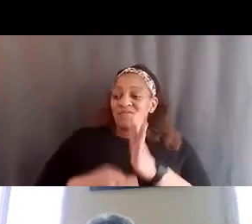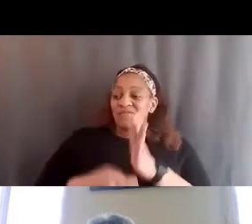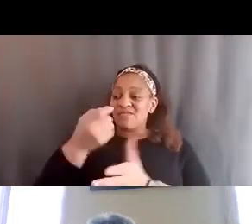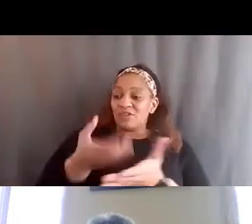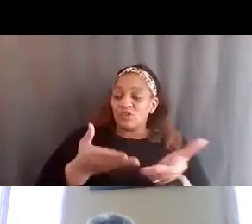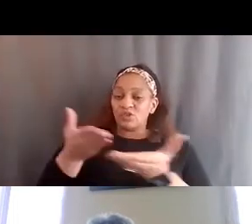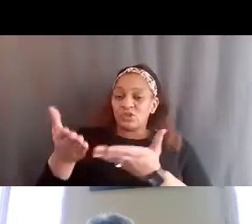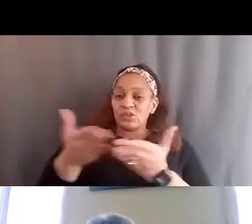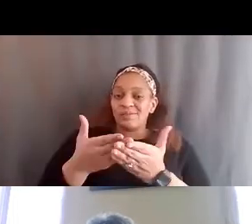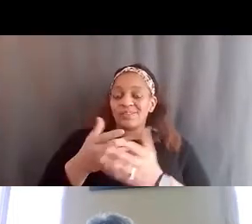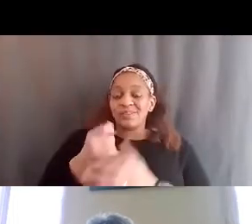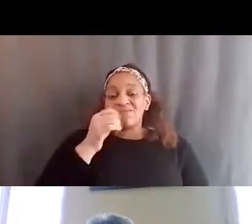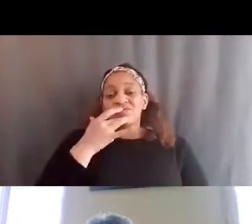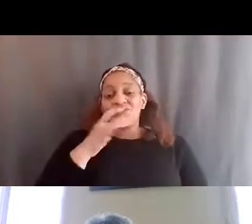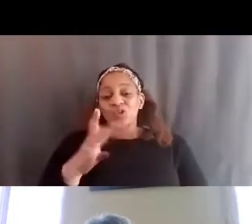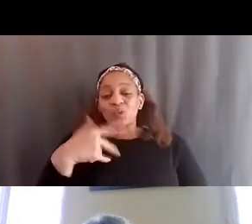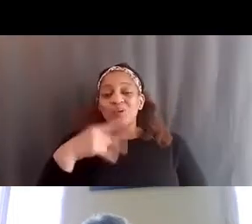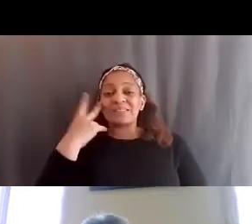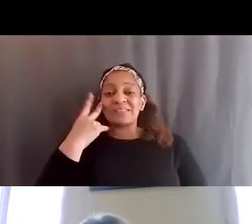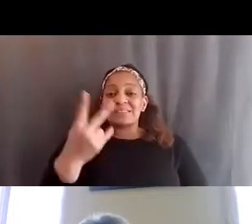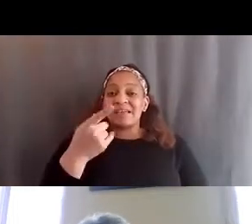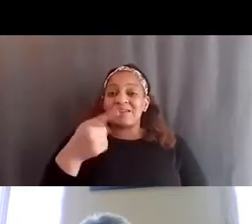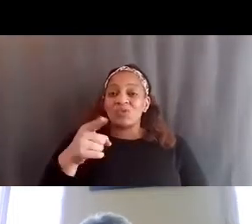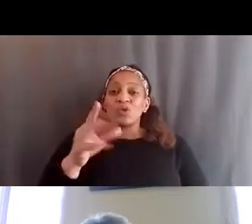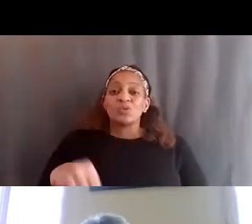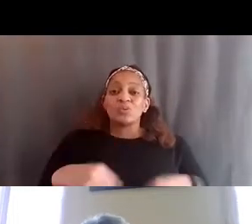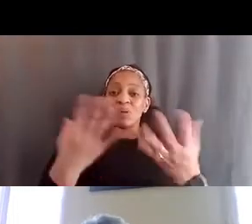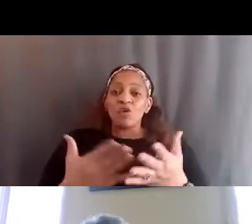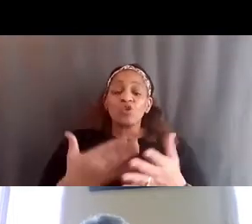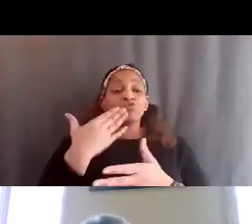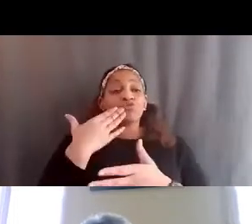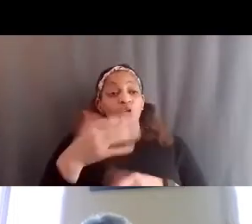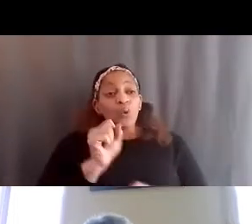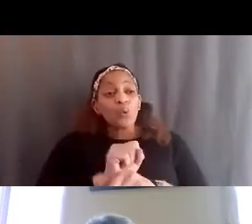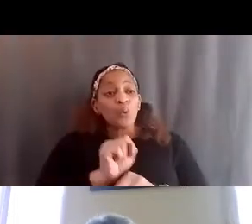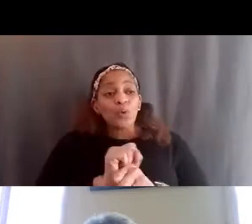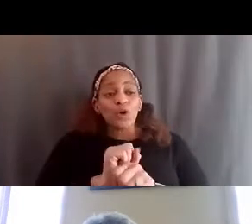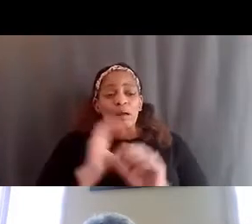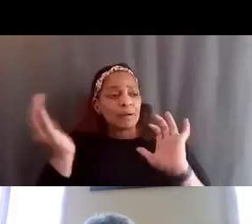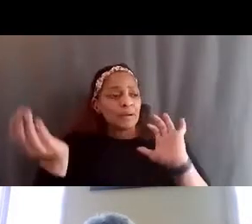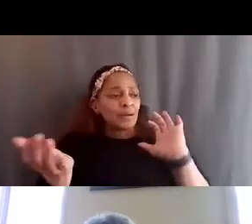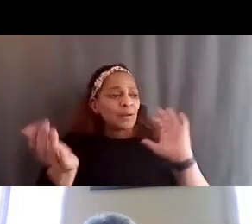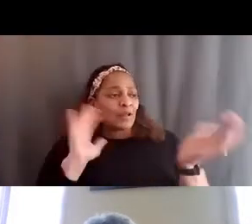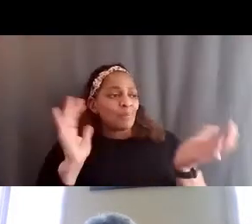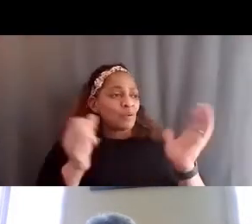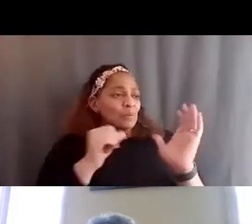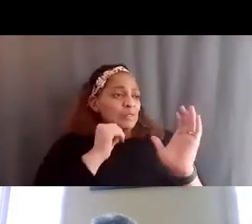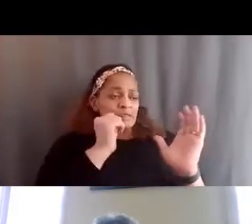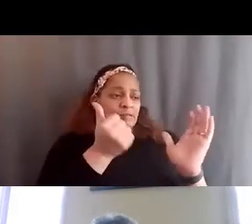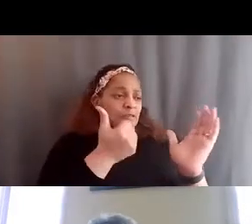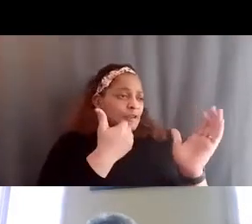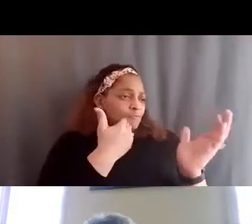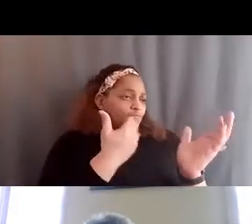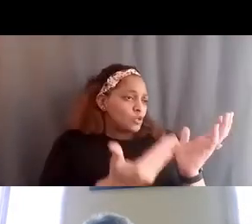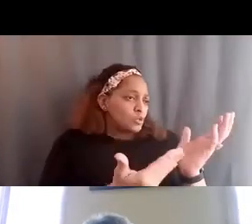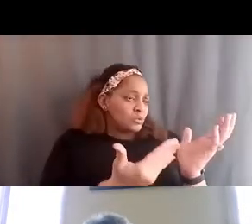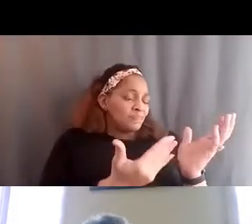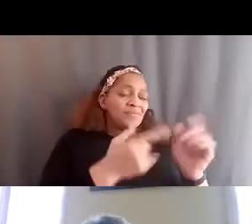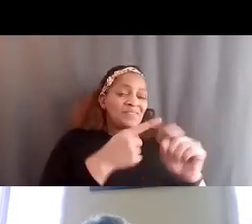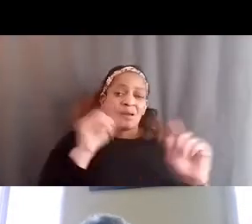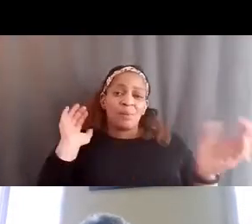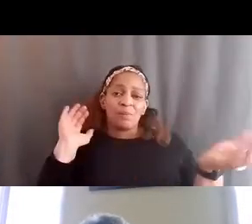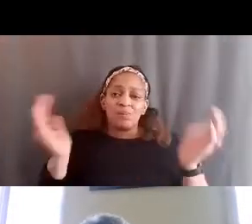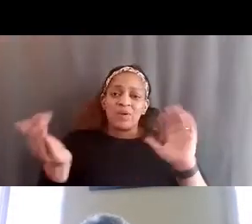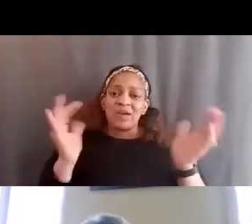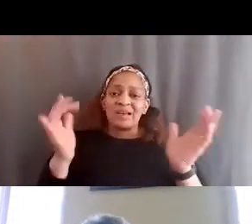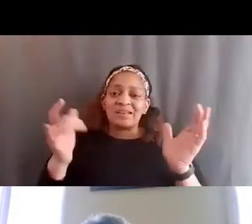see is providers who do really great work earn no more than providers who don't do that well. And in fact,